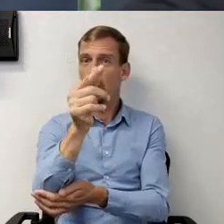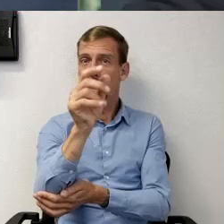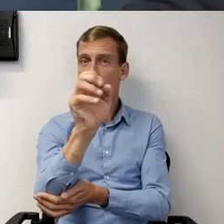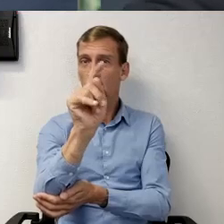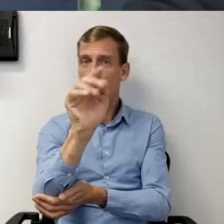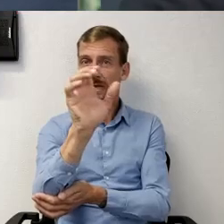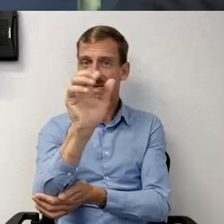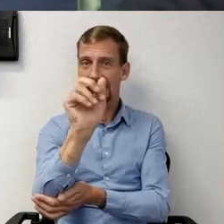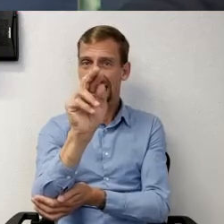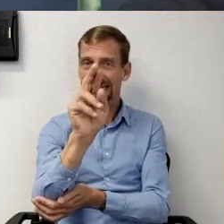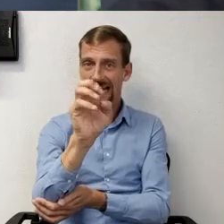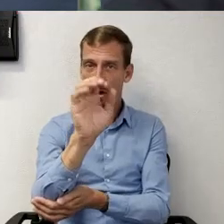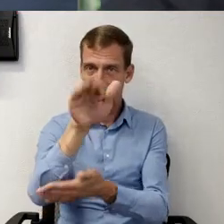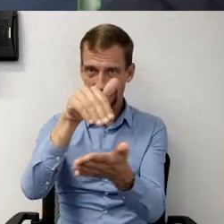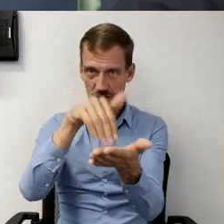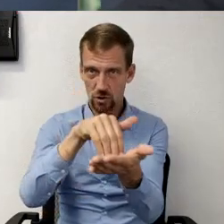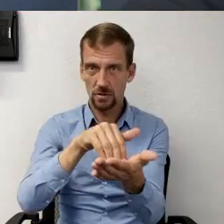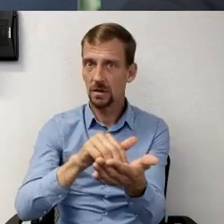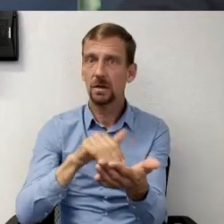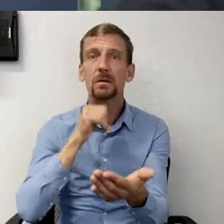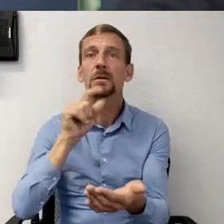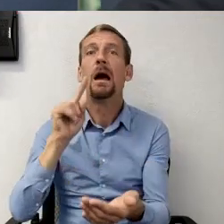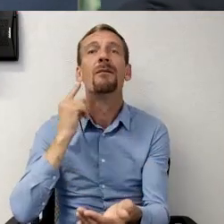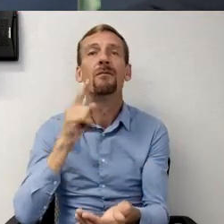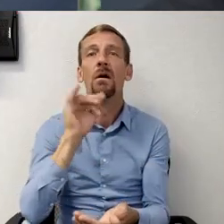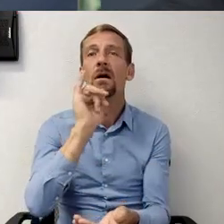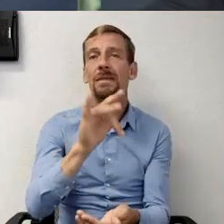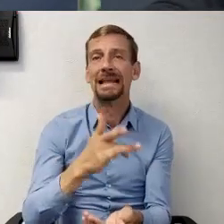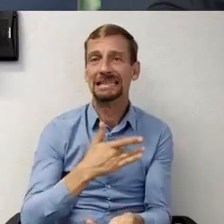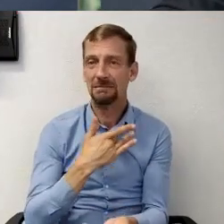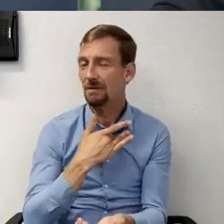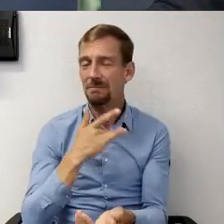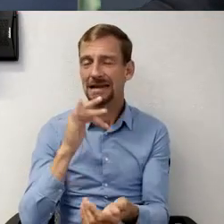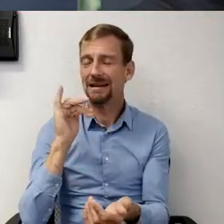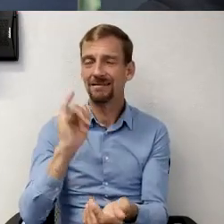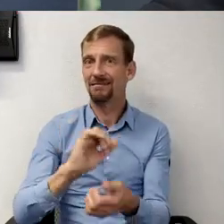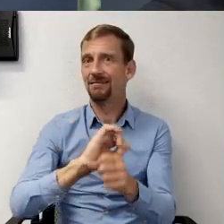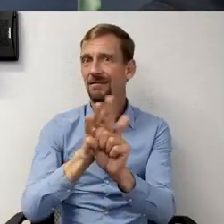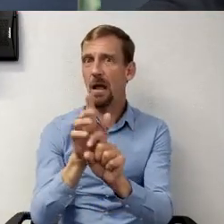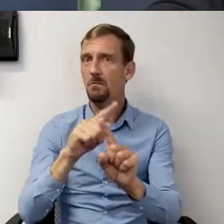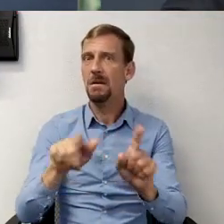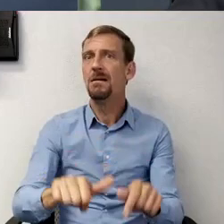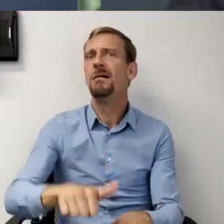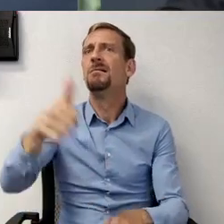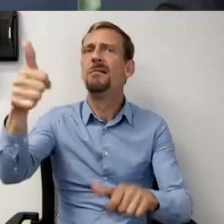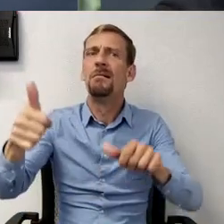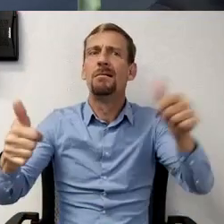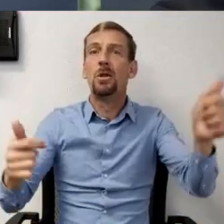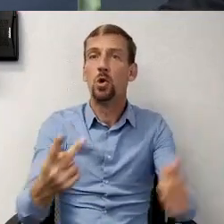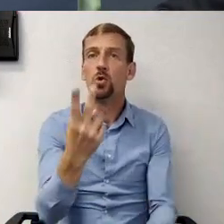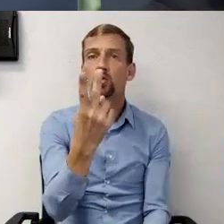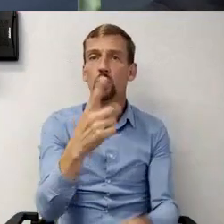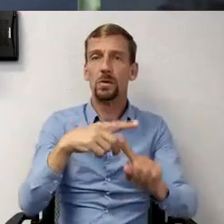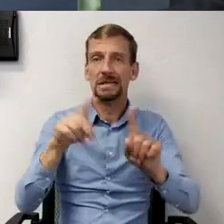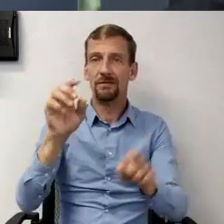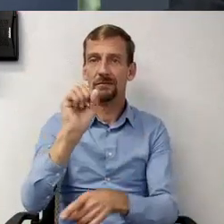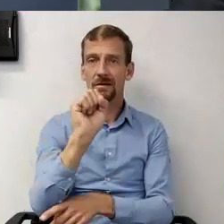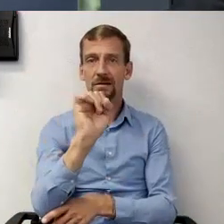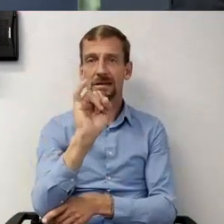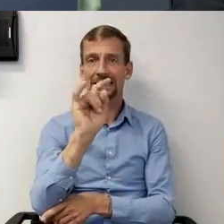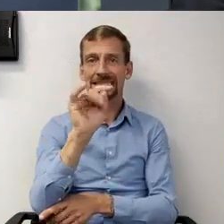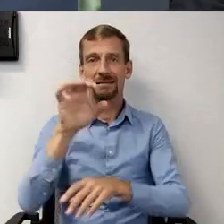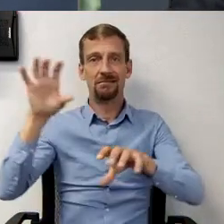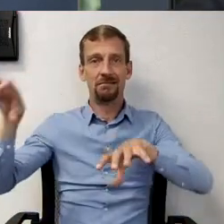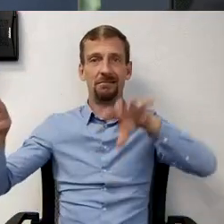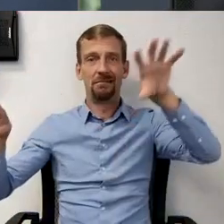for patients that come for urgent care that are symptomatic and everything, but that could be another site besides Floral. So we're kind of weighing